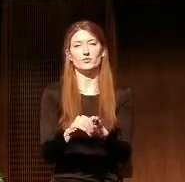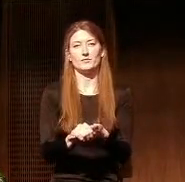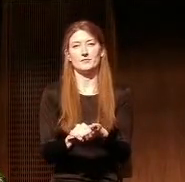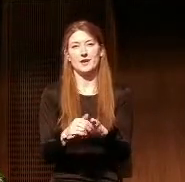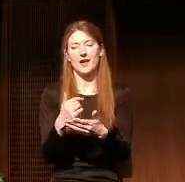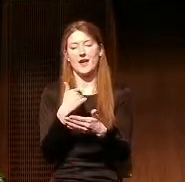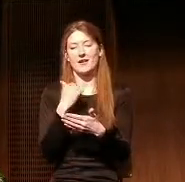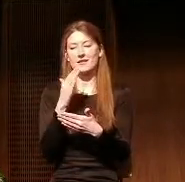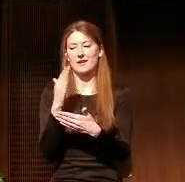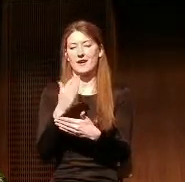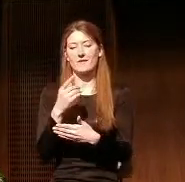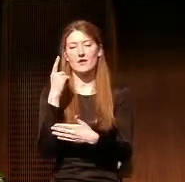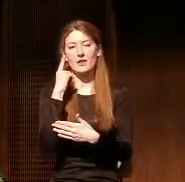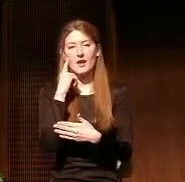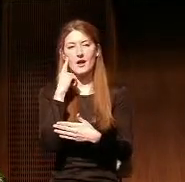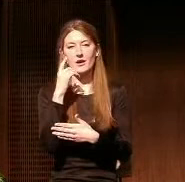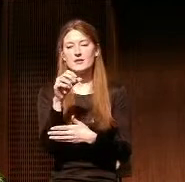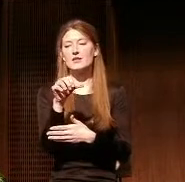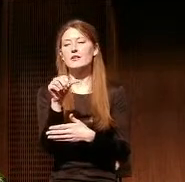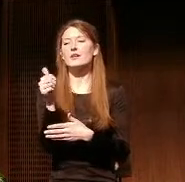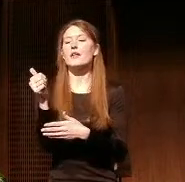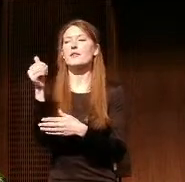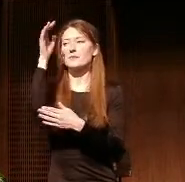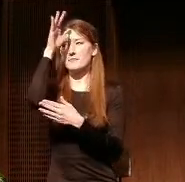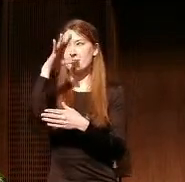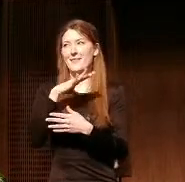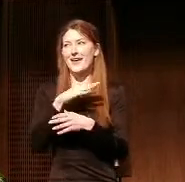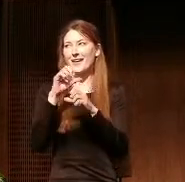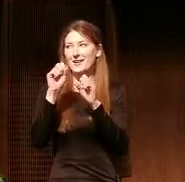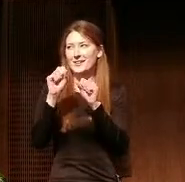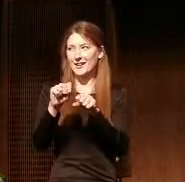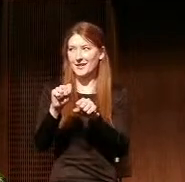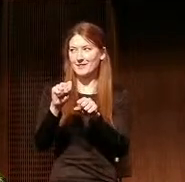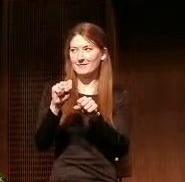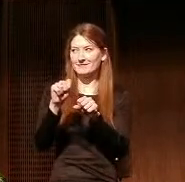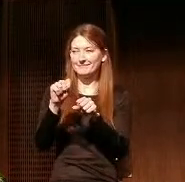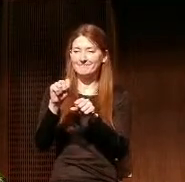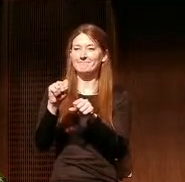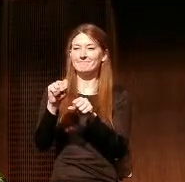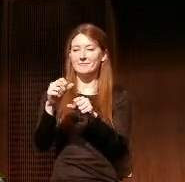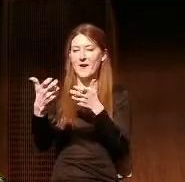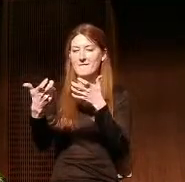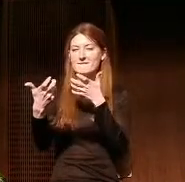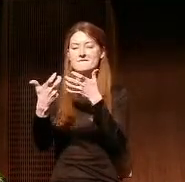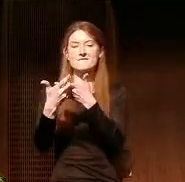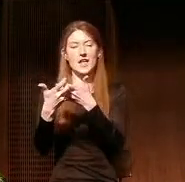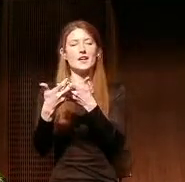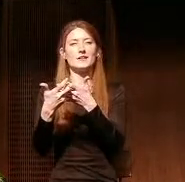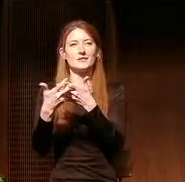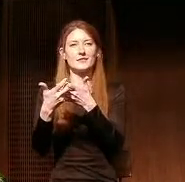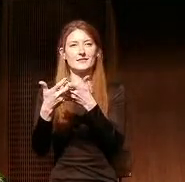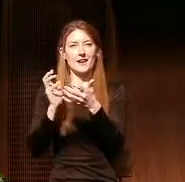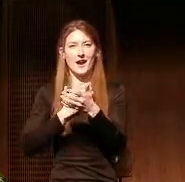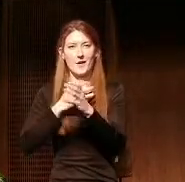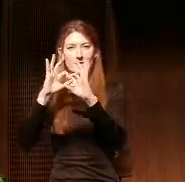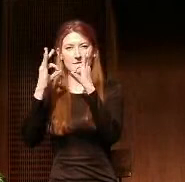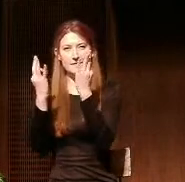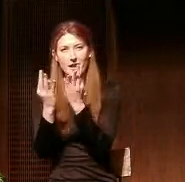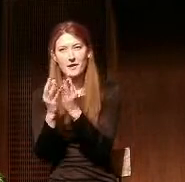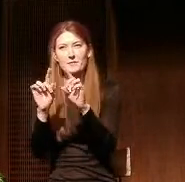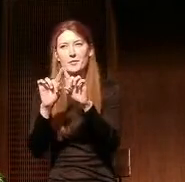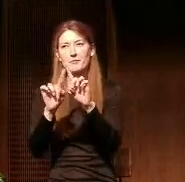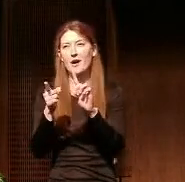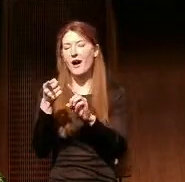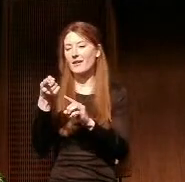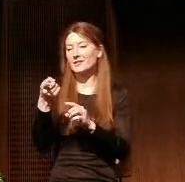I never thought another man could measure up, but Virgil filled those shoes and more. He took me and my family in as his own, and we